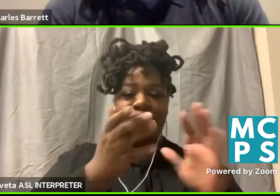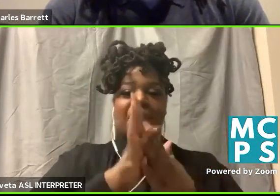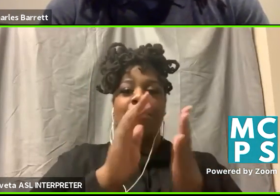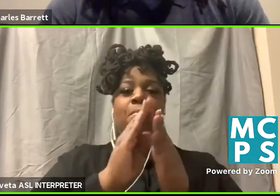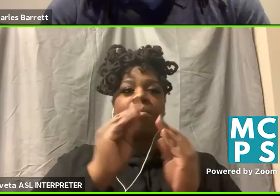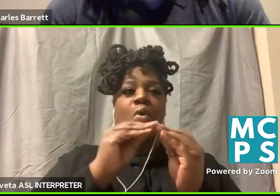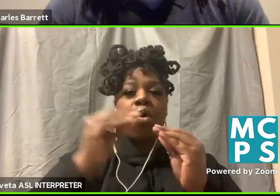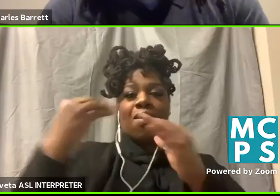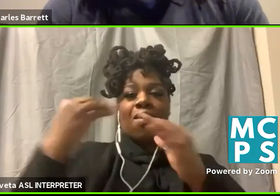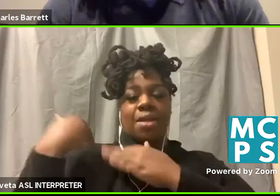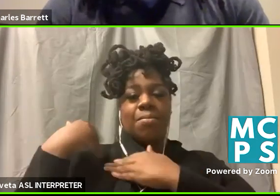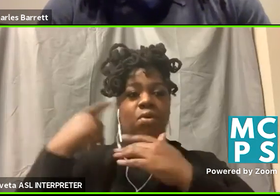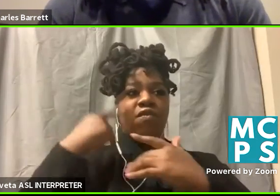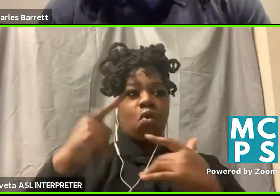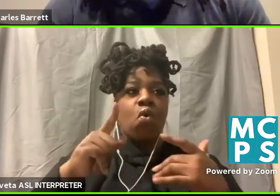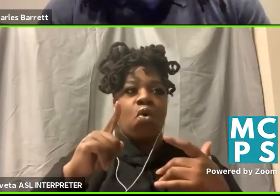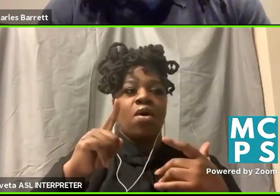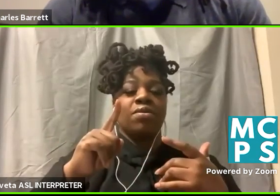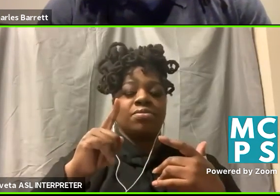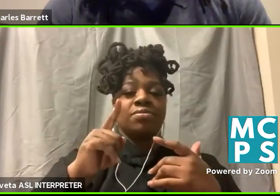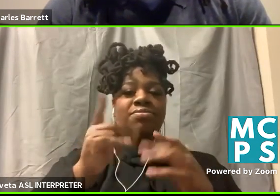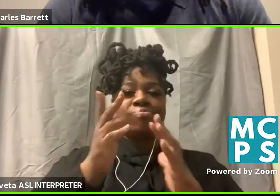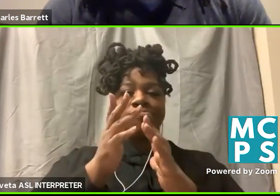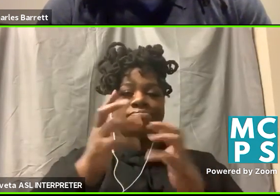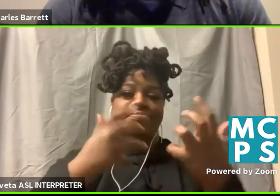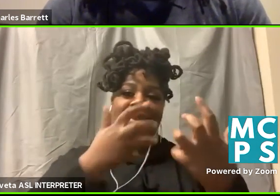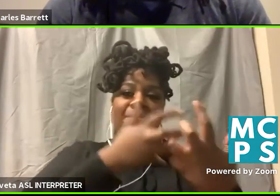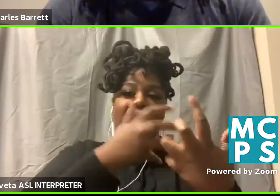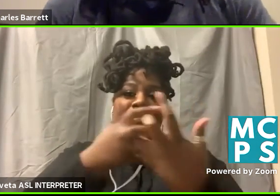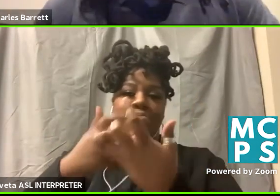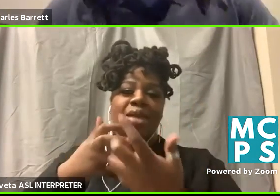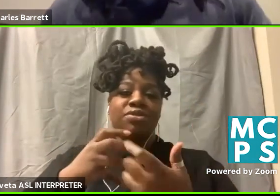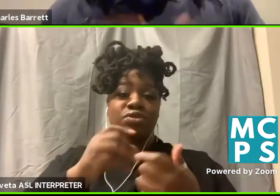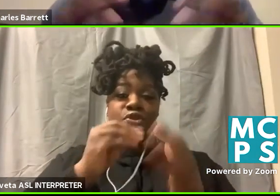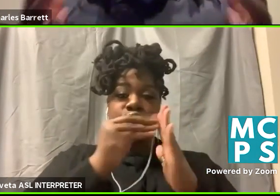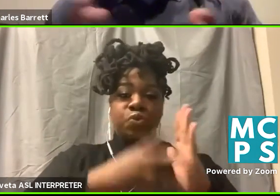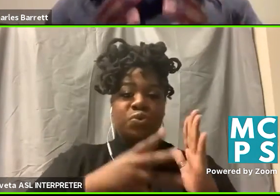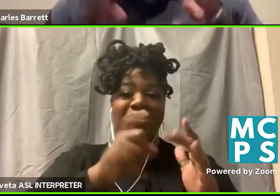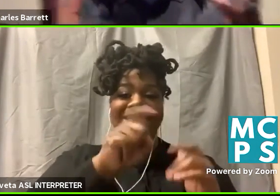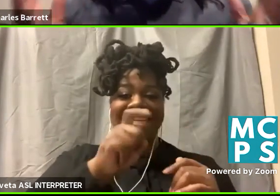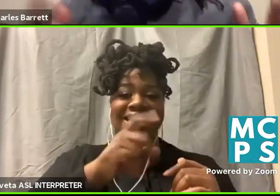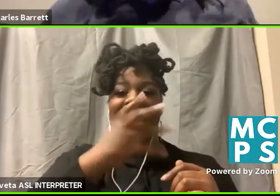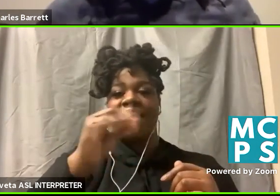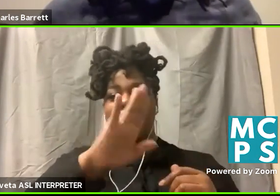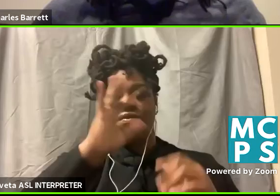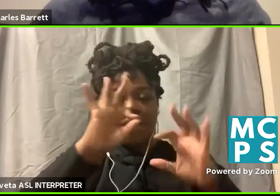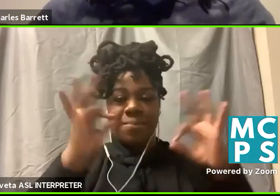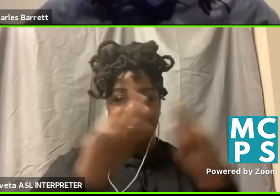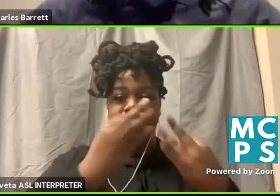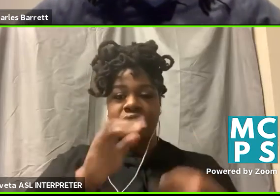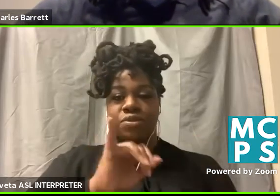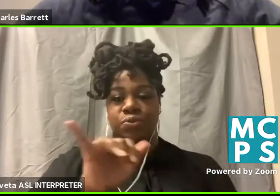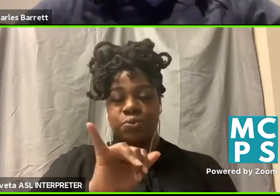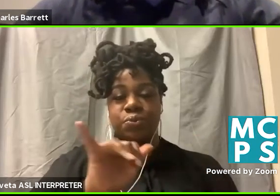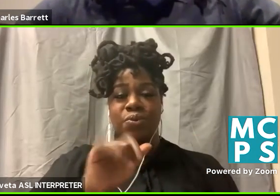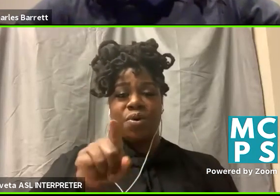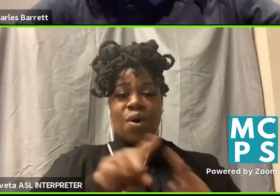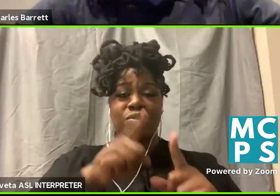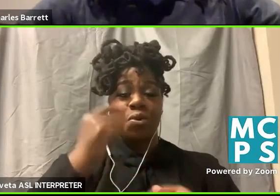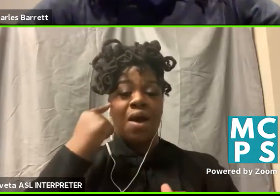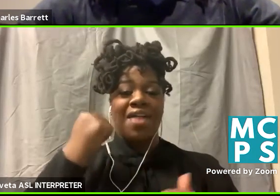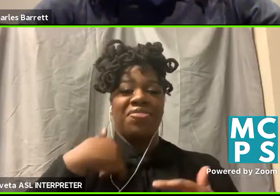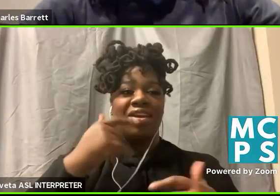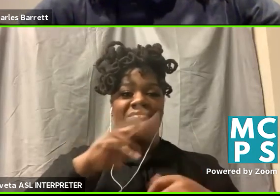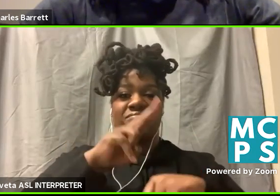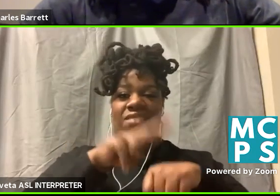our students and families. But I think it's certainly education. I think in this climate, you know, nationally what's